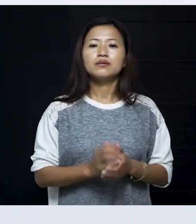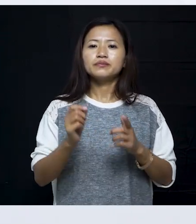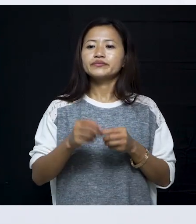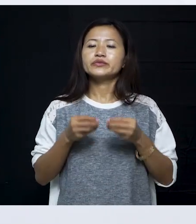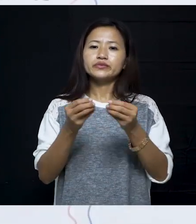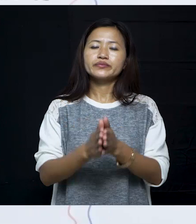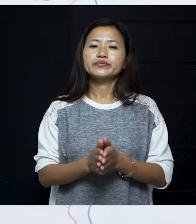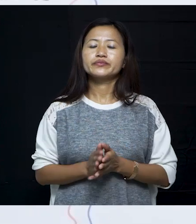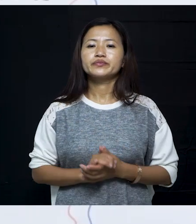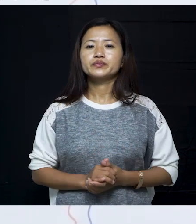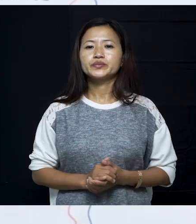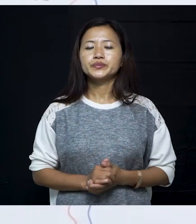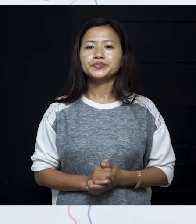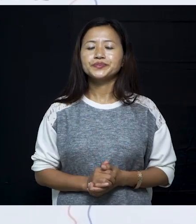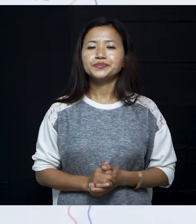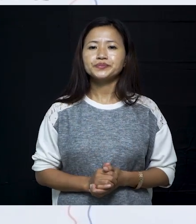now.